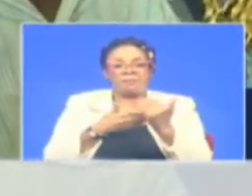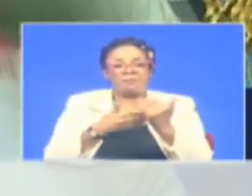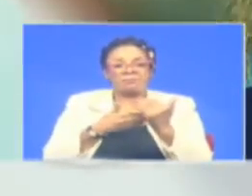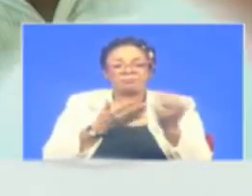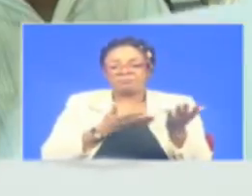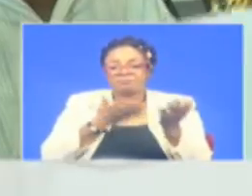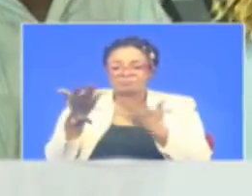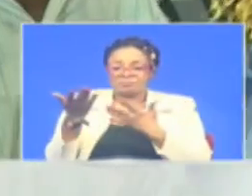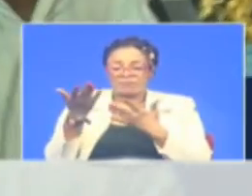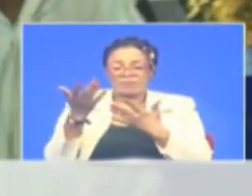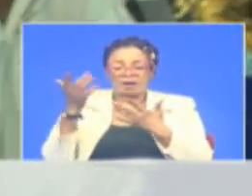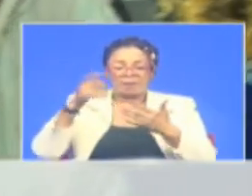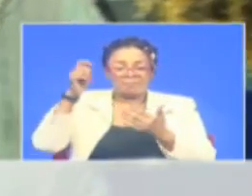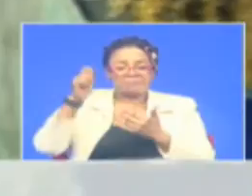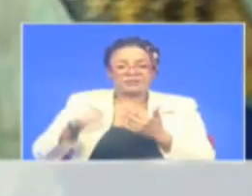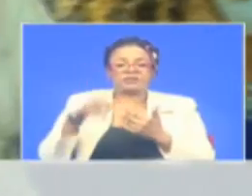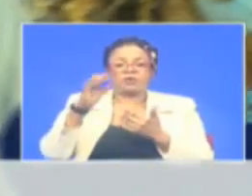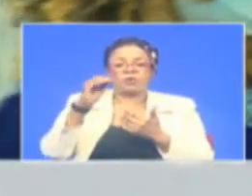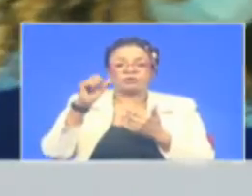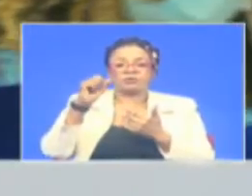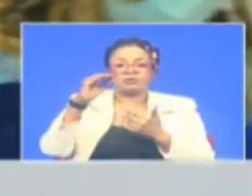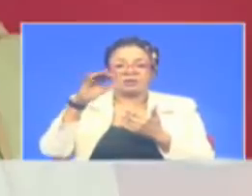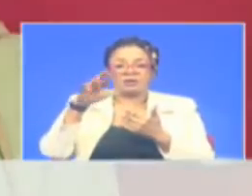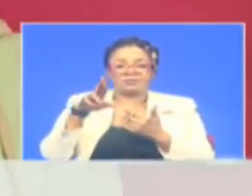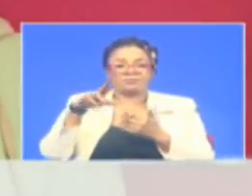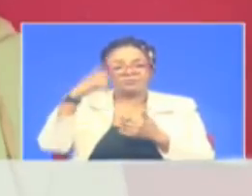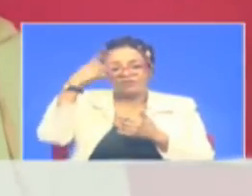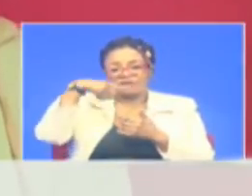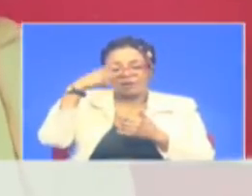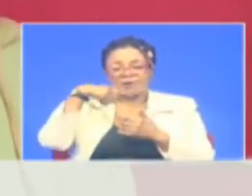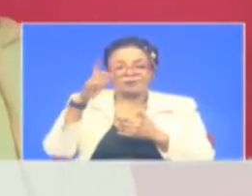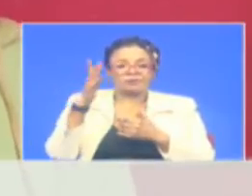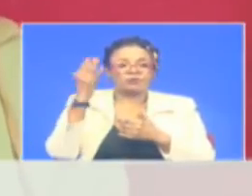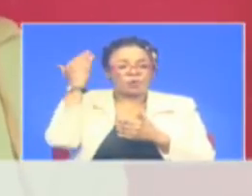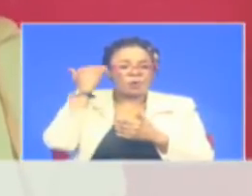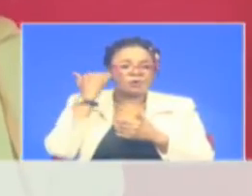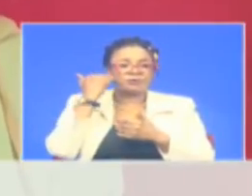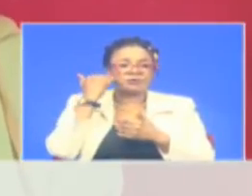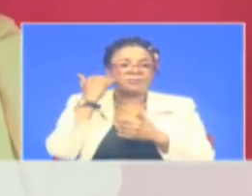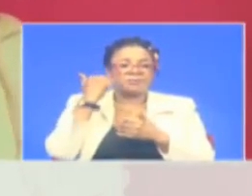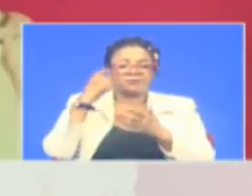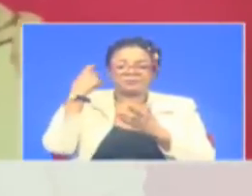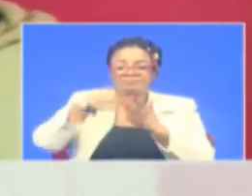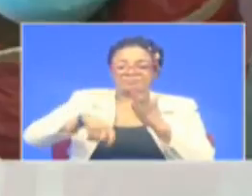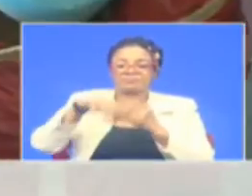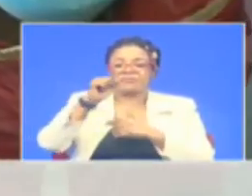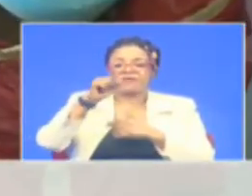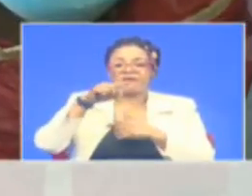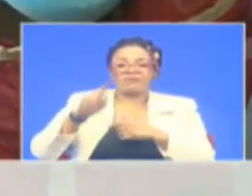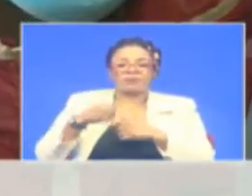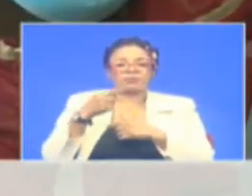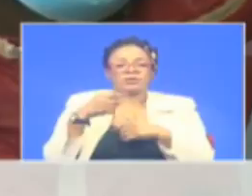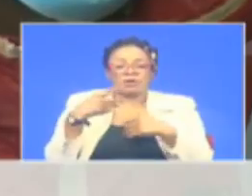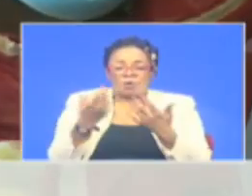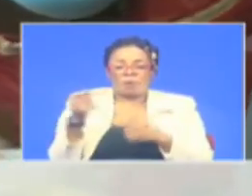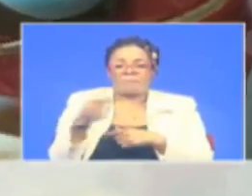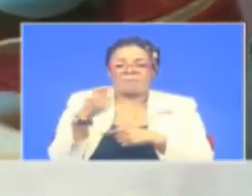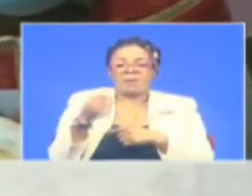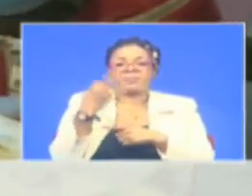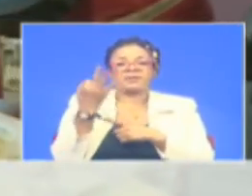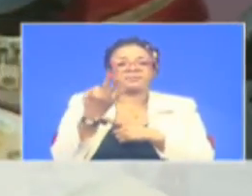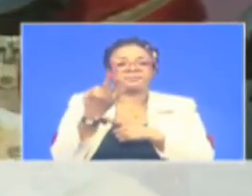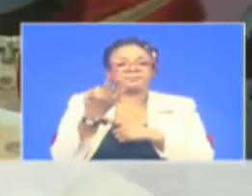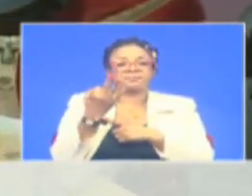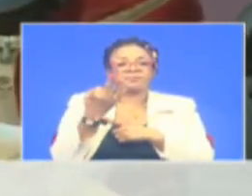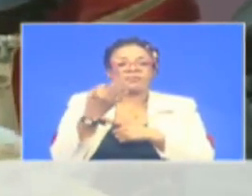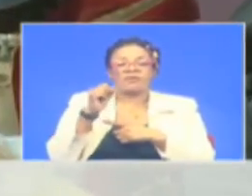resident magistrate Oscar Onyaga at Thika Law Court, where they were fined 5,000 shillings each, or a 3-month jail term. For